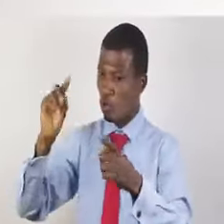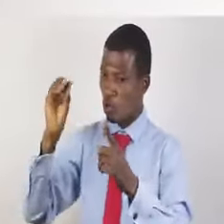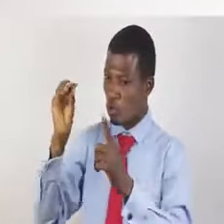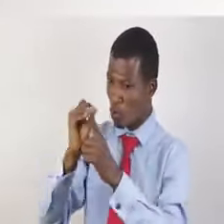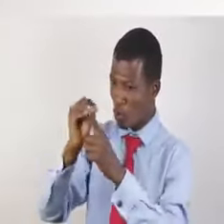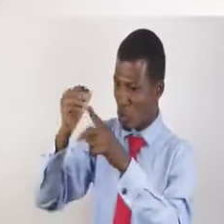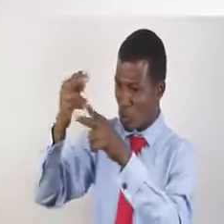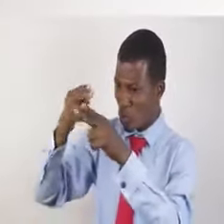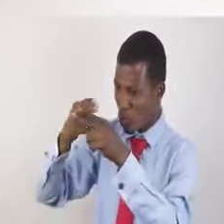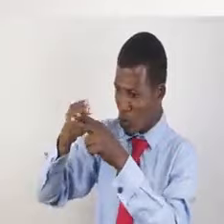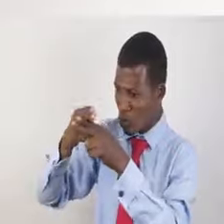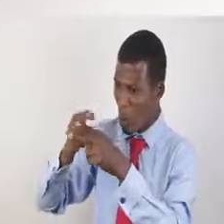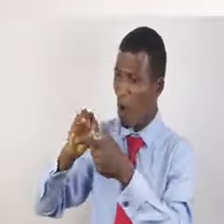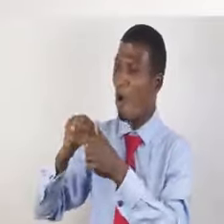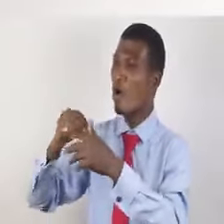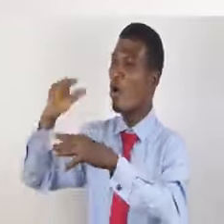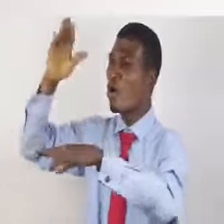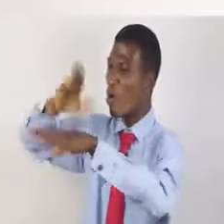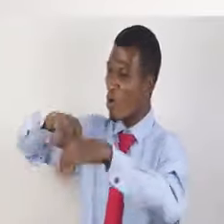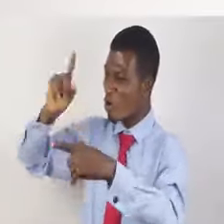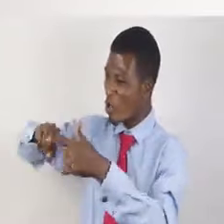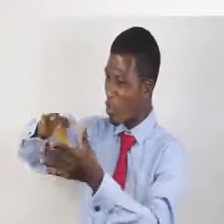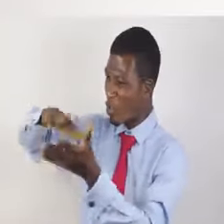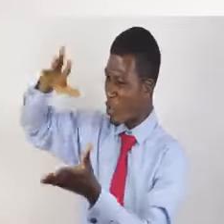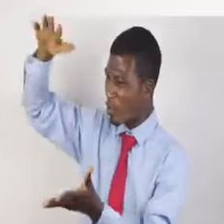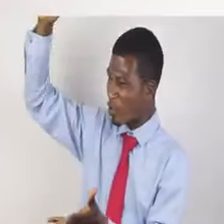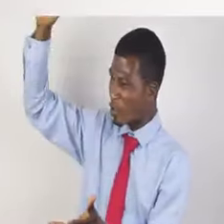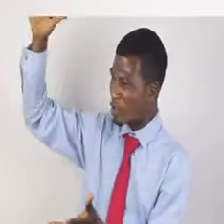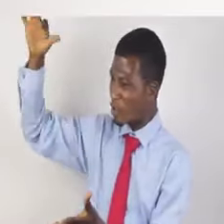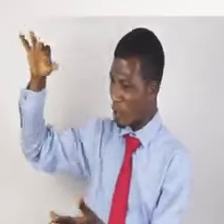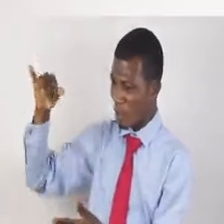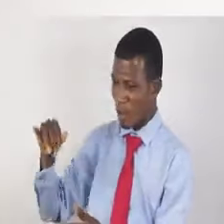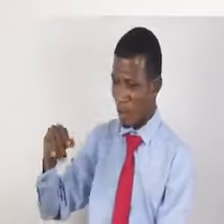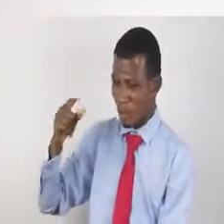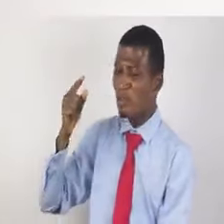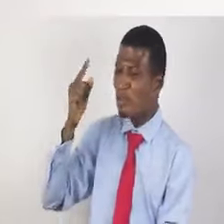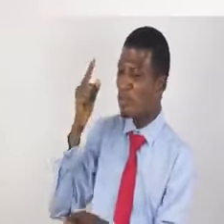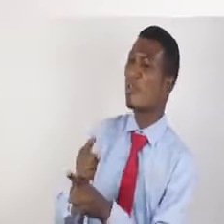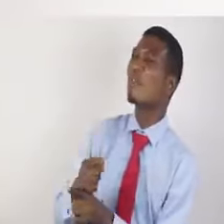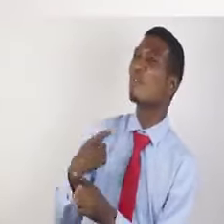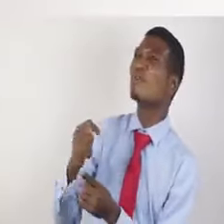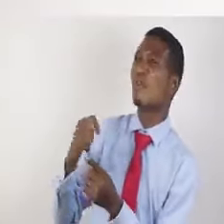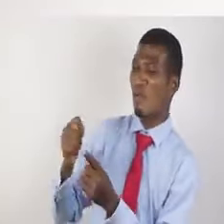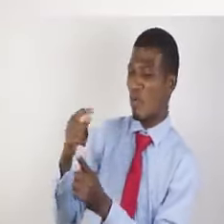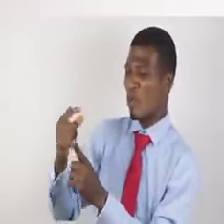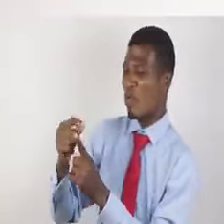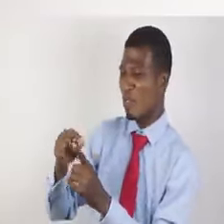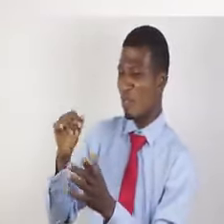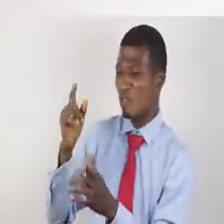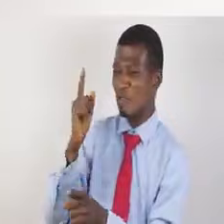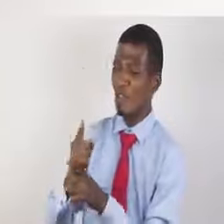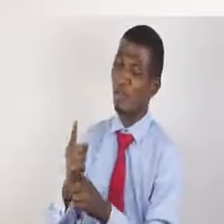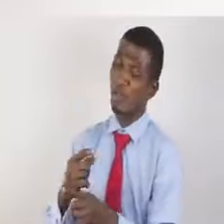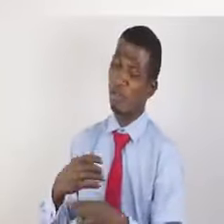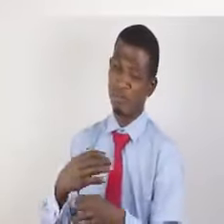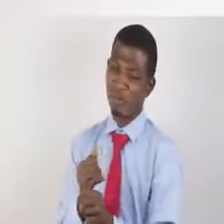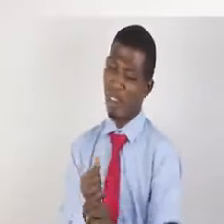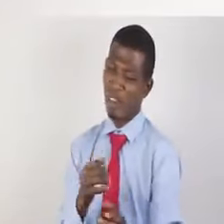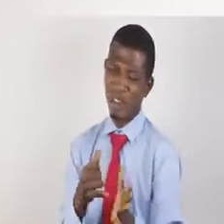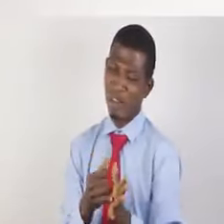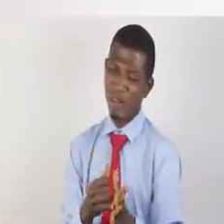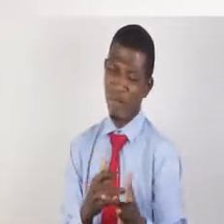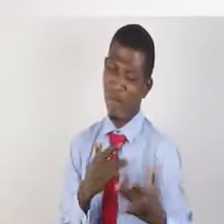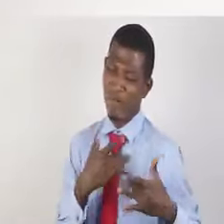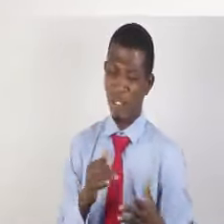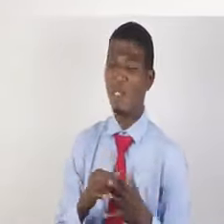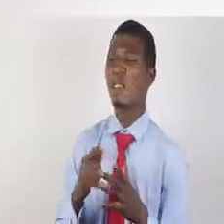soon" or "a call to glory." Now, all that is just an attempt to temper the harsh